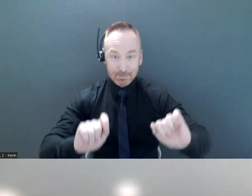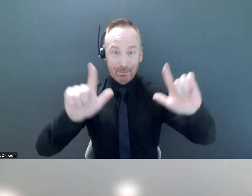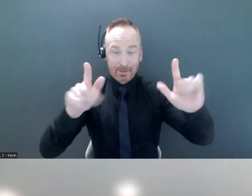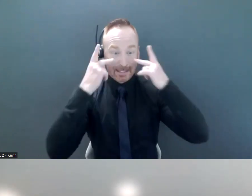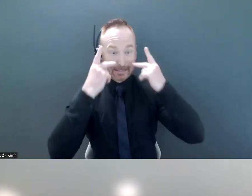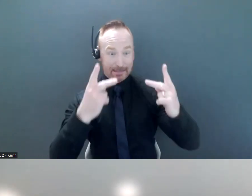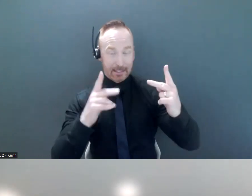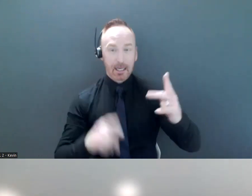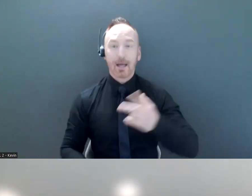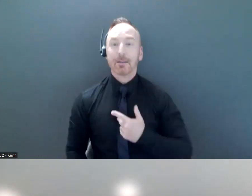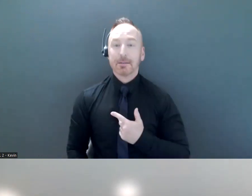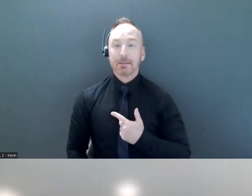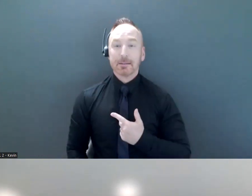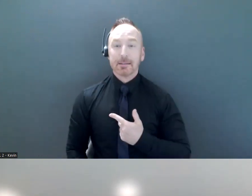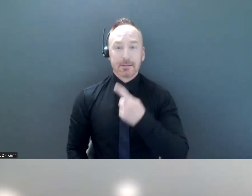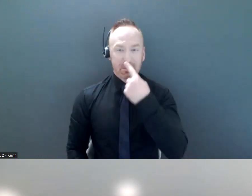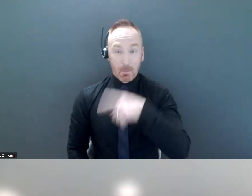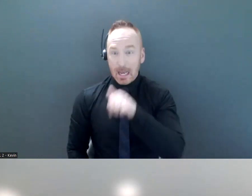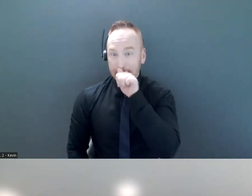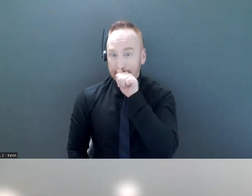bear with me, because.